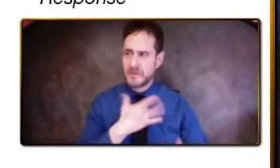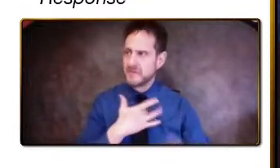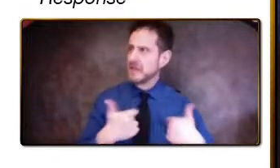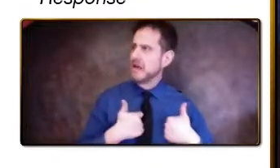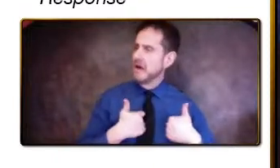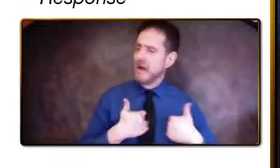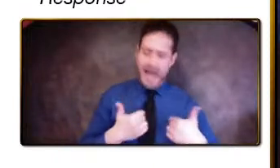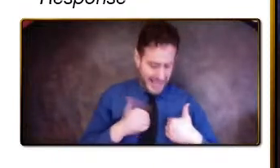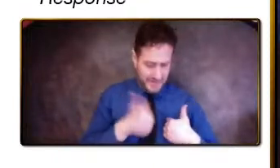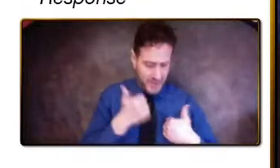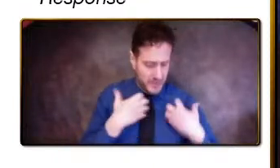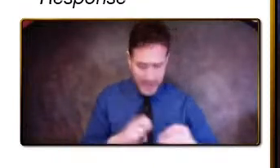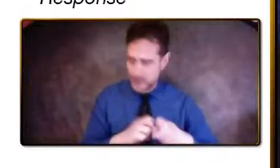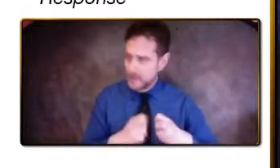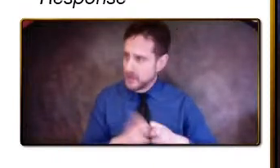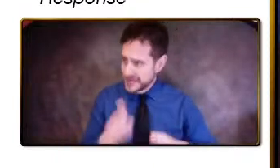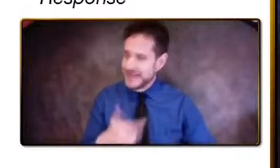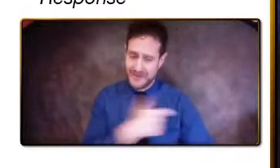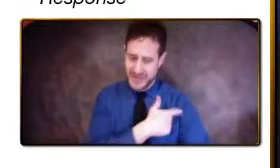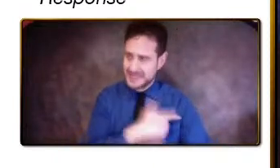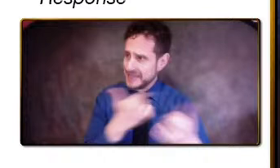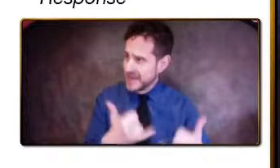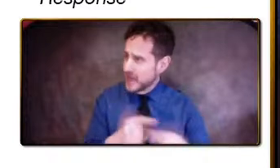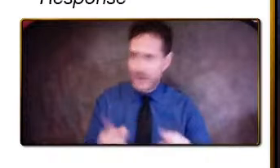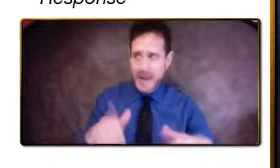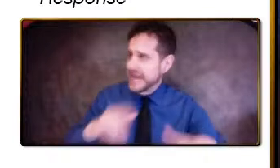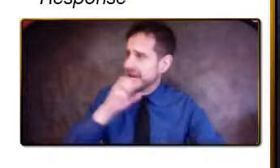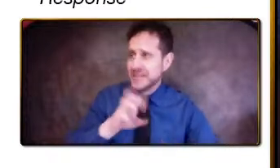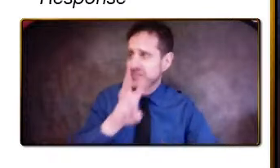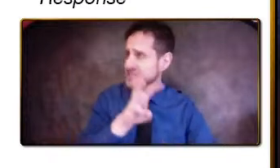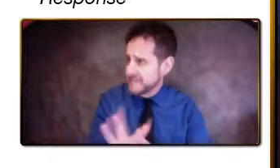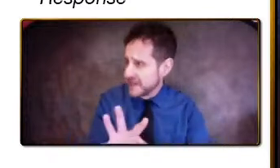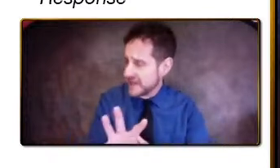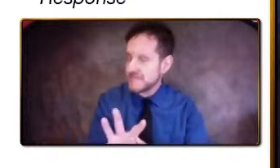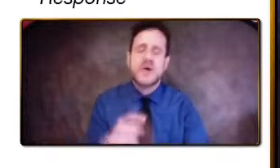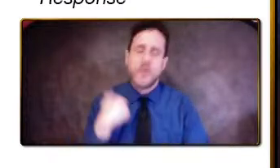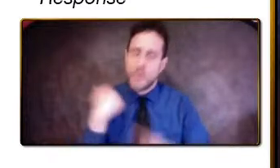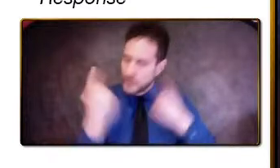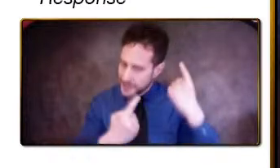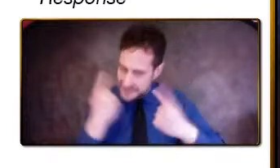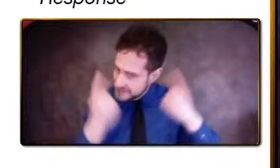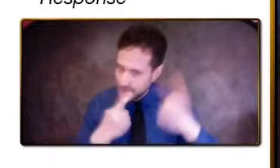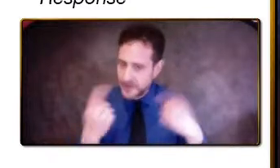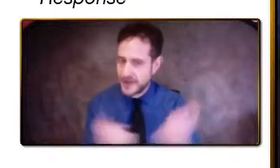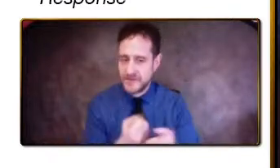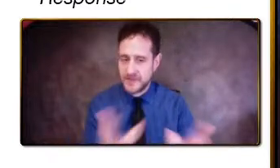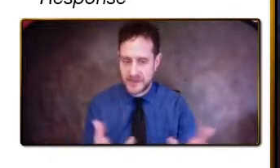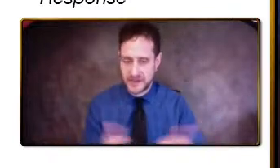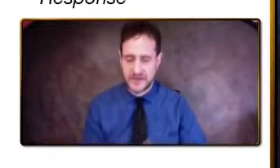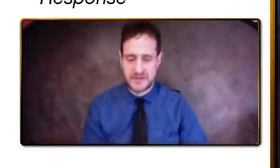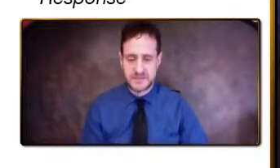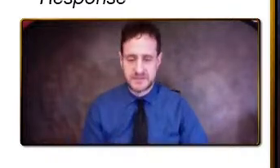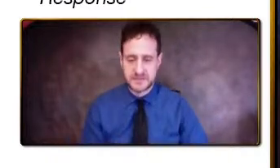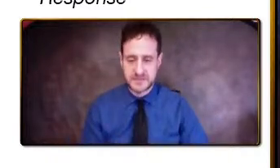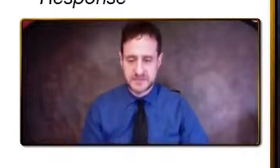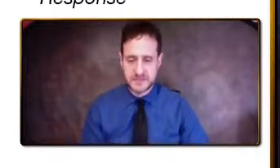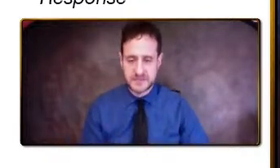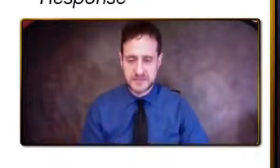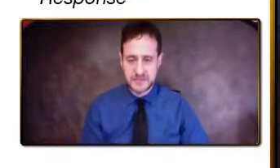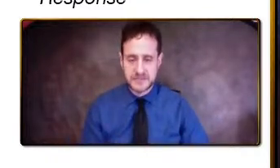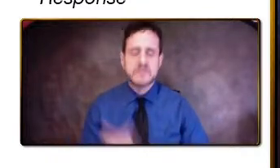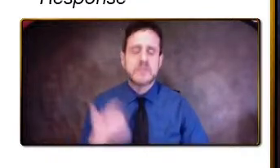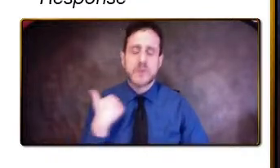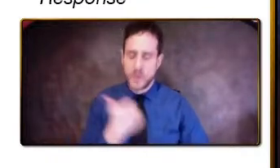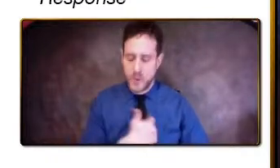comorbidities that are younger than 65. So, we're taking all that into account, and, we'll be talking